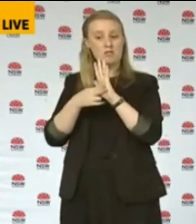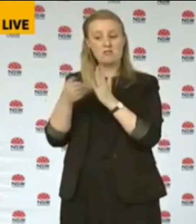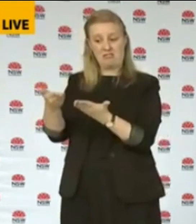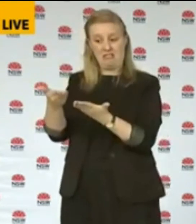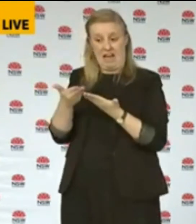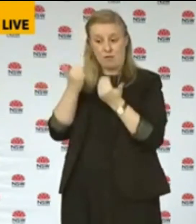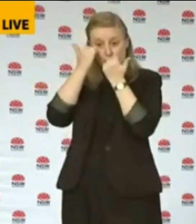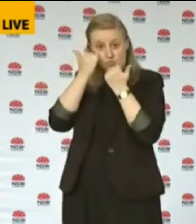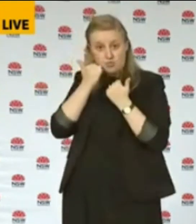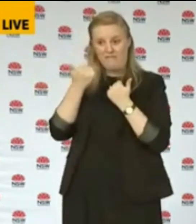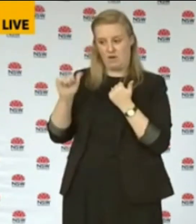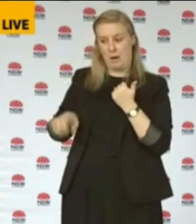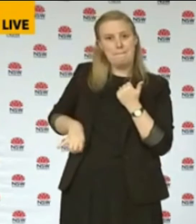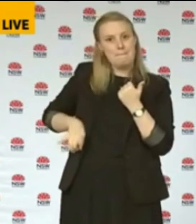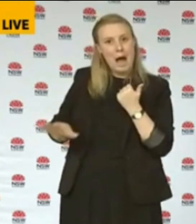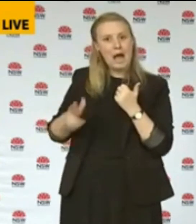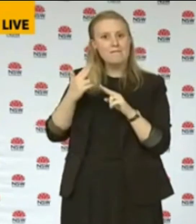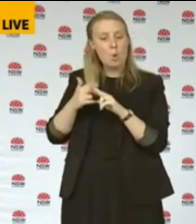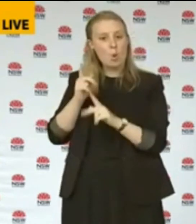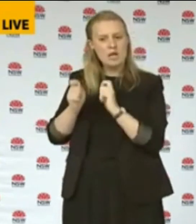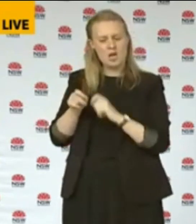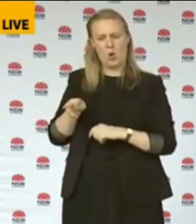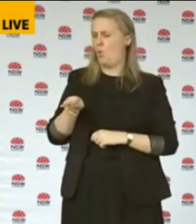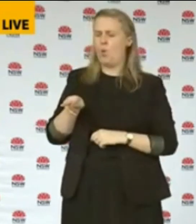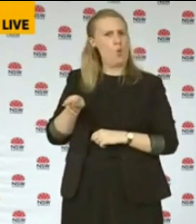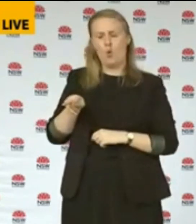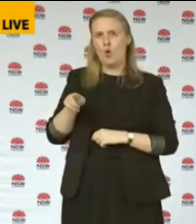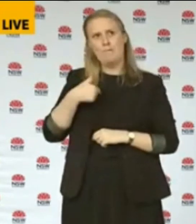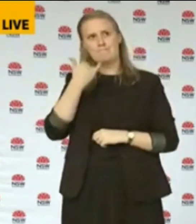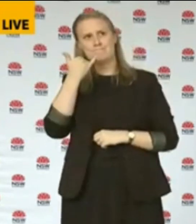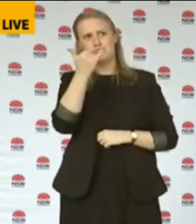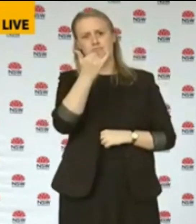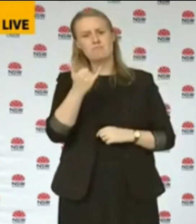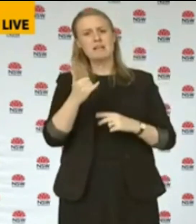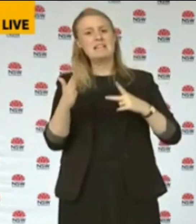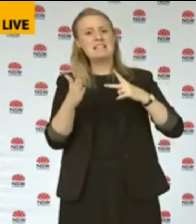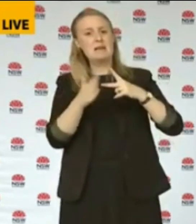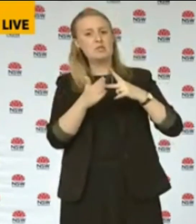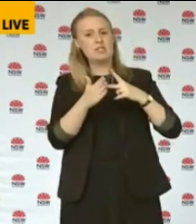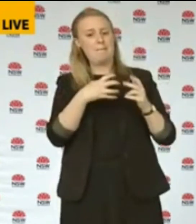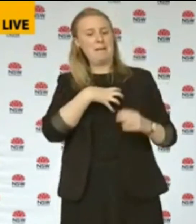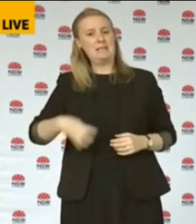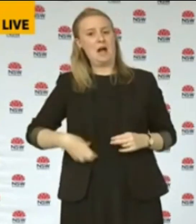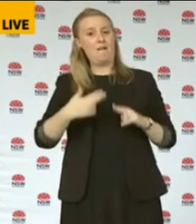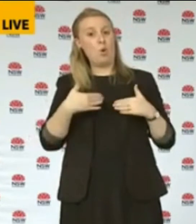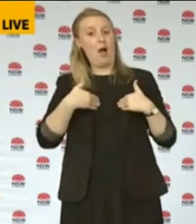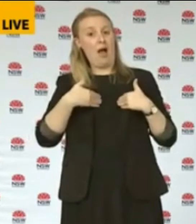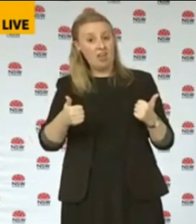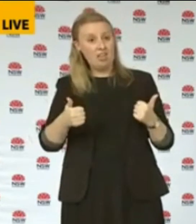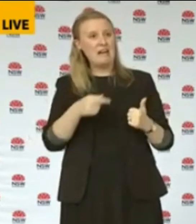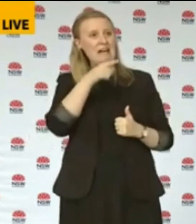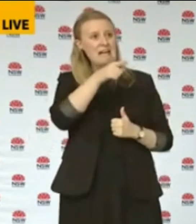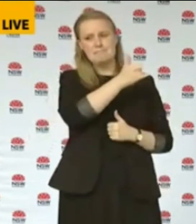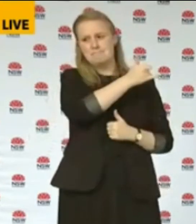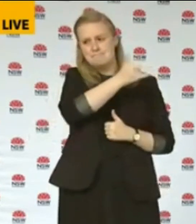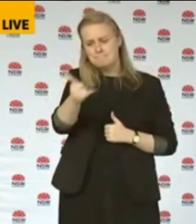that was to get straight on the phone to the Deputy Secretary of Health, who got straight on the phone to the Chief Executive and have made it very, very clear